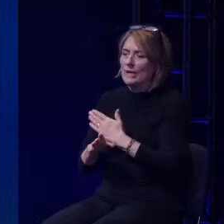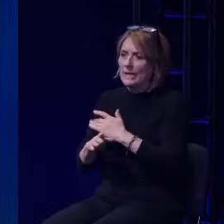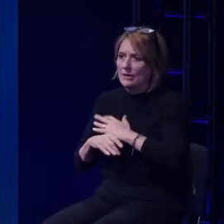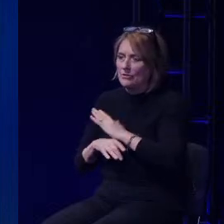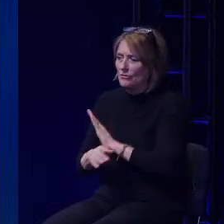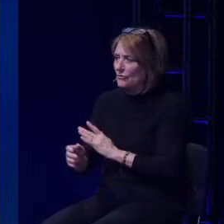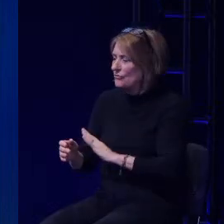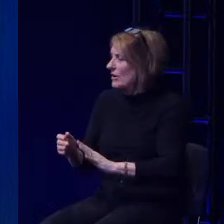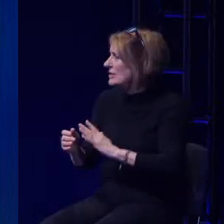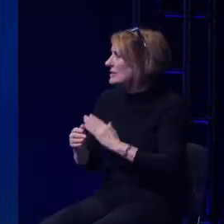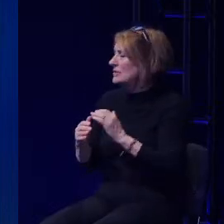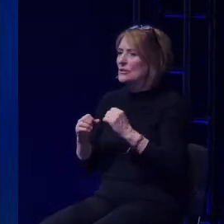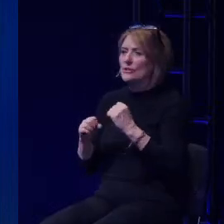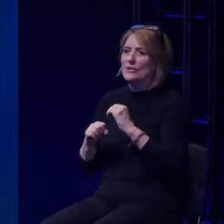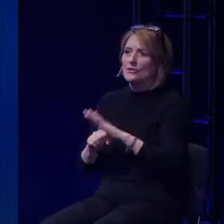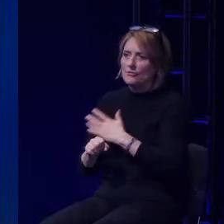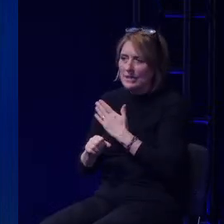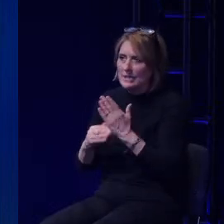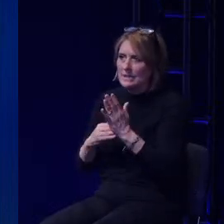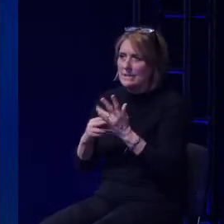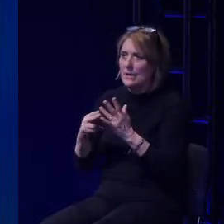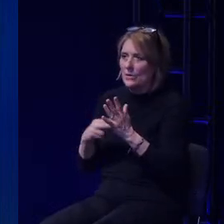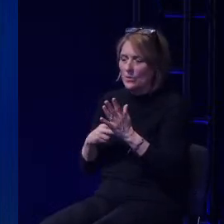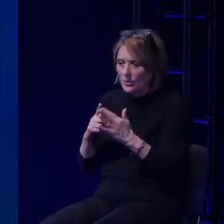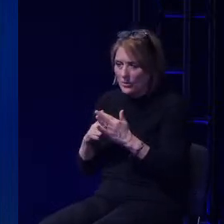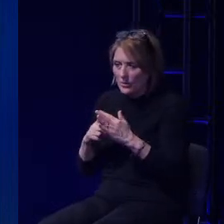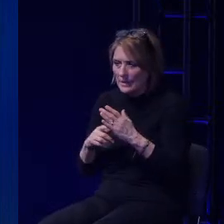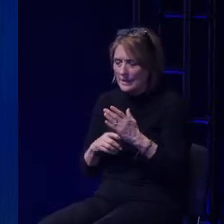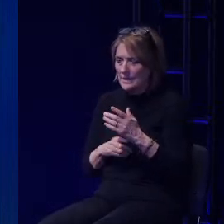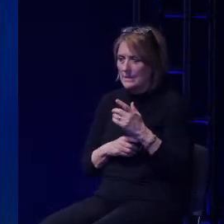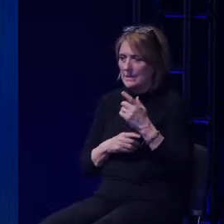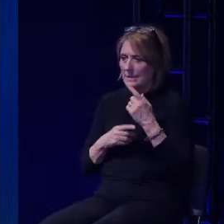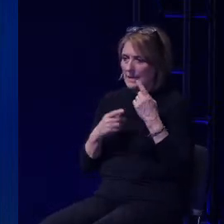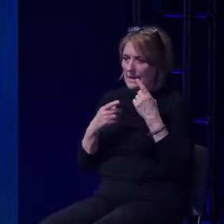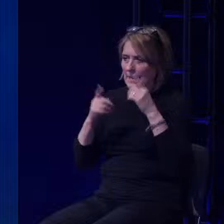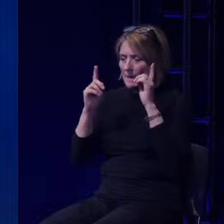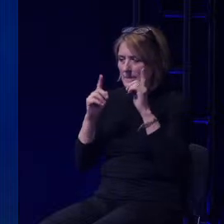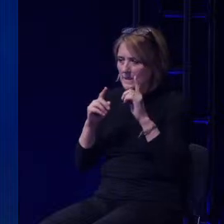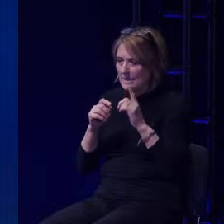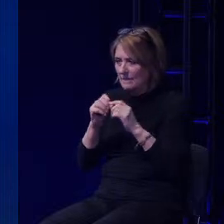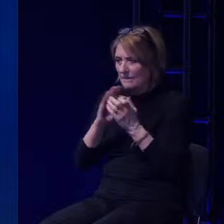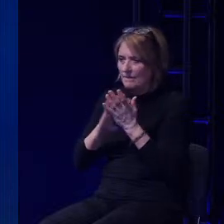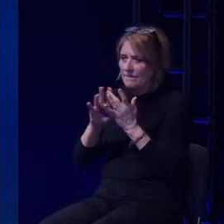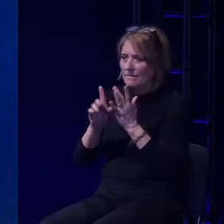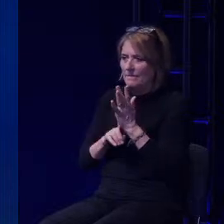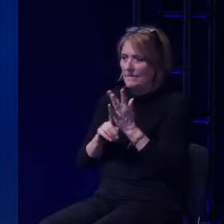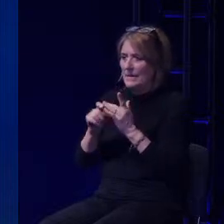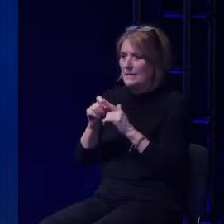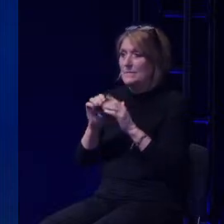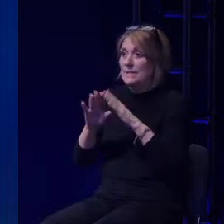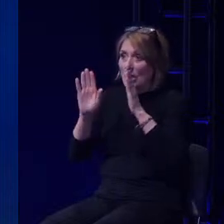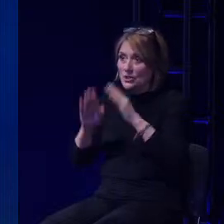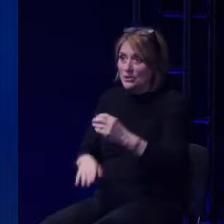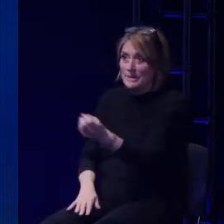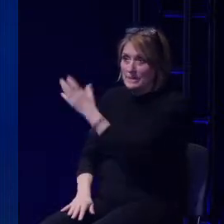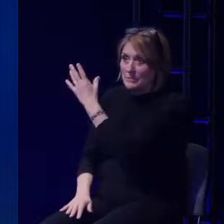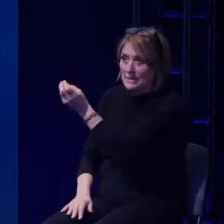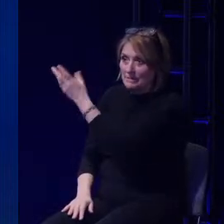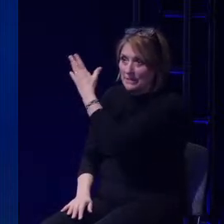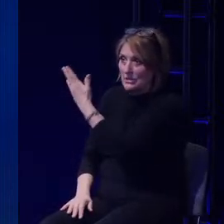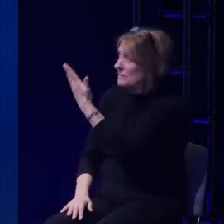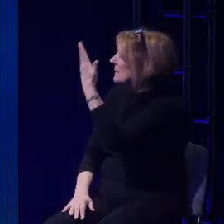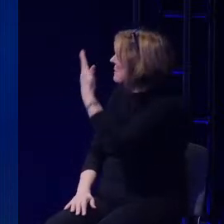93, Green Zone, Captain Phillips, and sorry, I should have been putting up pictures of all these people. That's